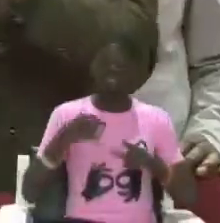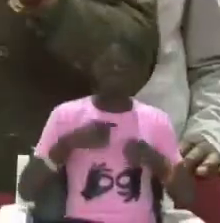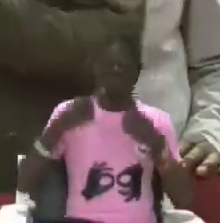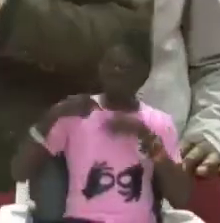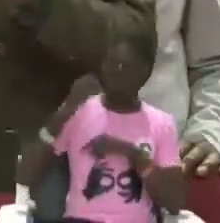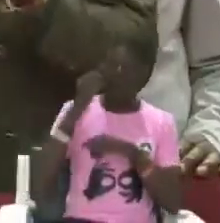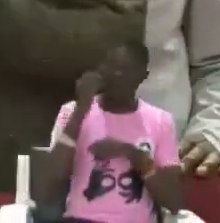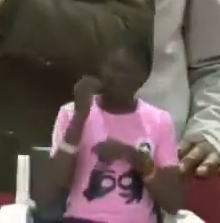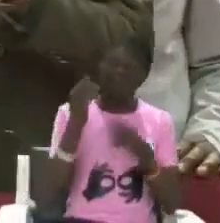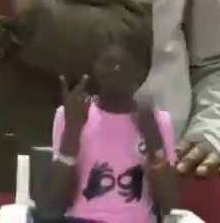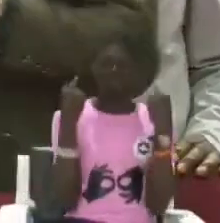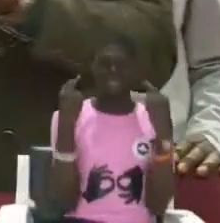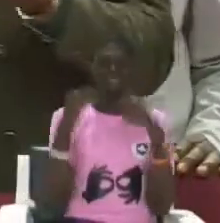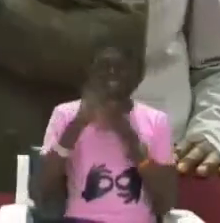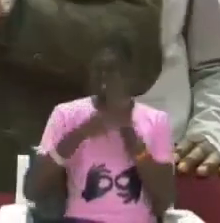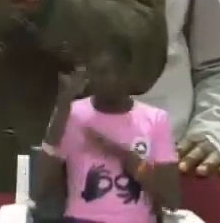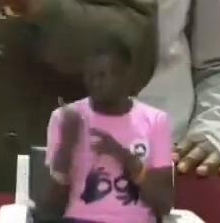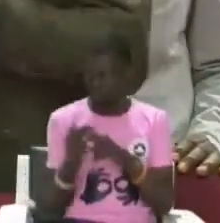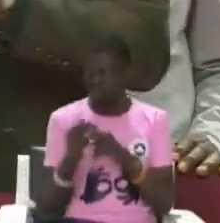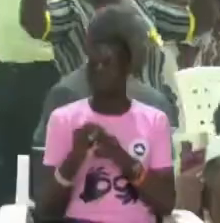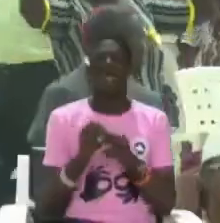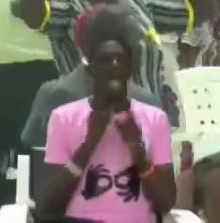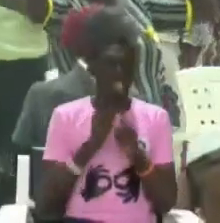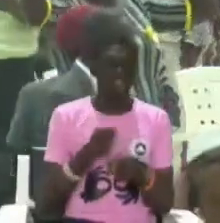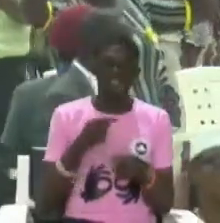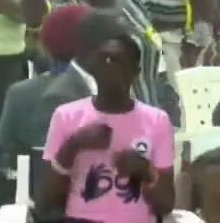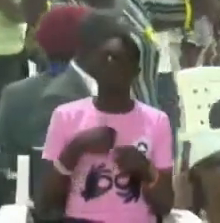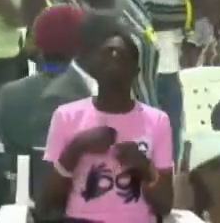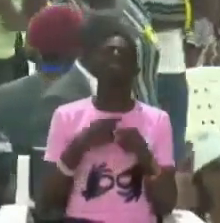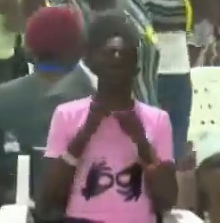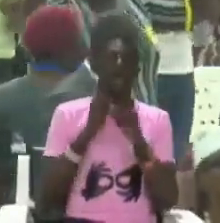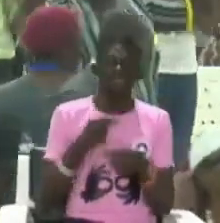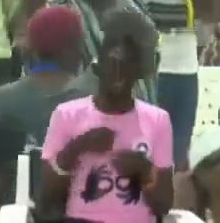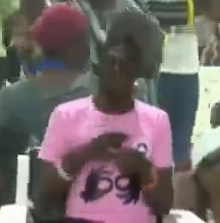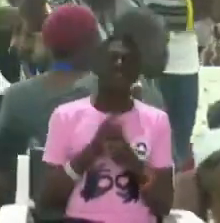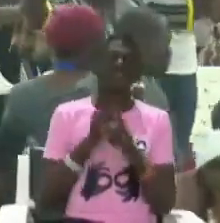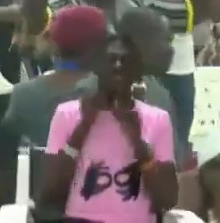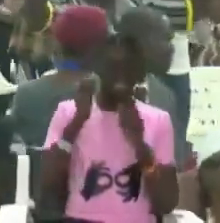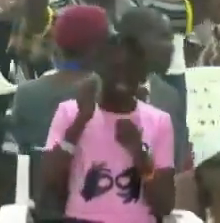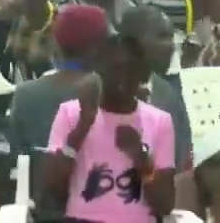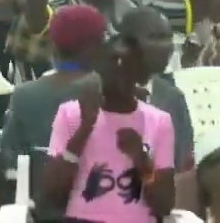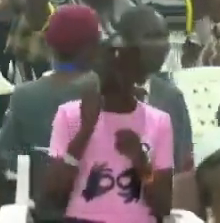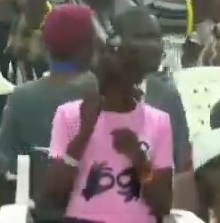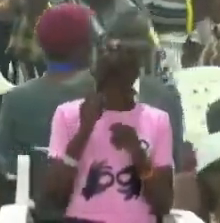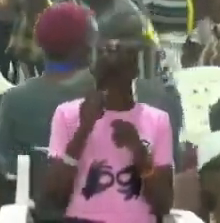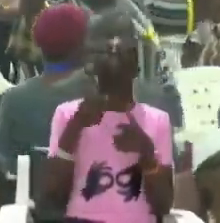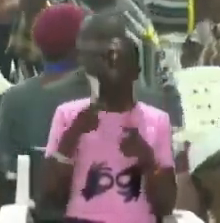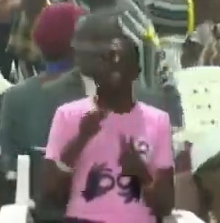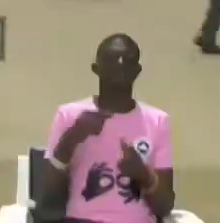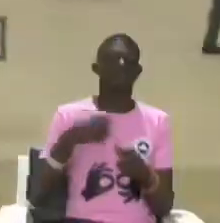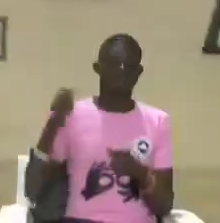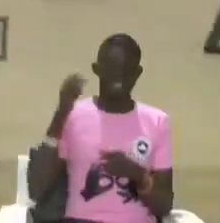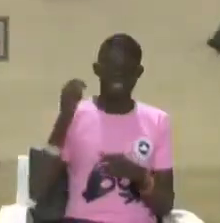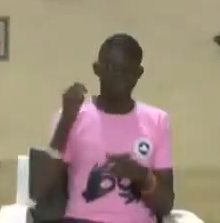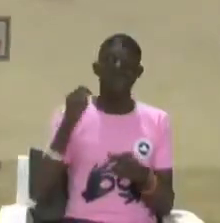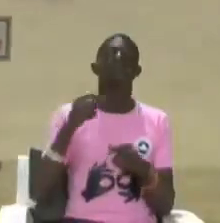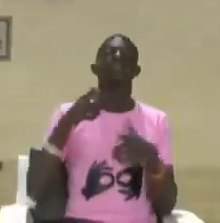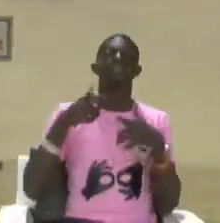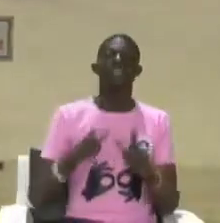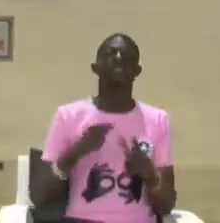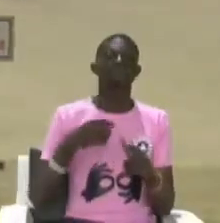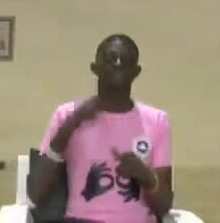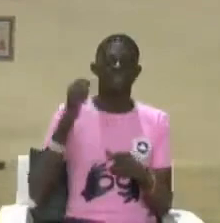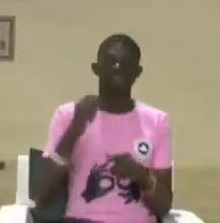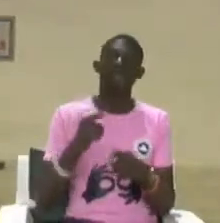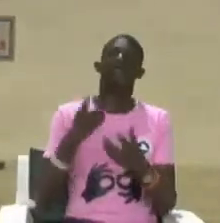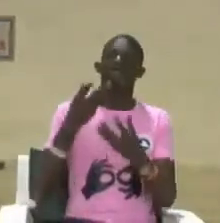to make you to be fruitful, to transform your life, to give you a testimony that people will not say, you're always going, what is your reward? Tell